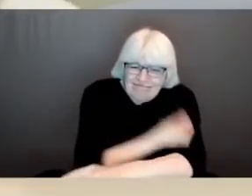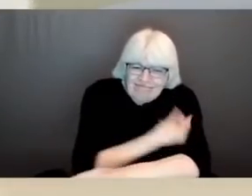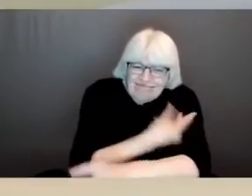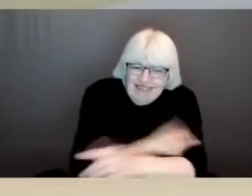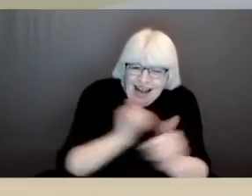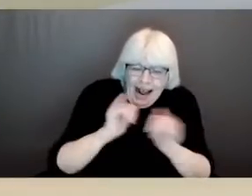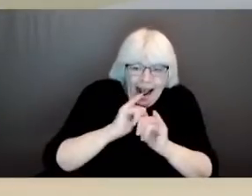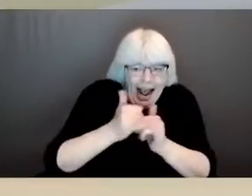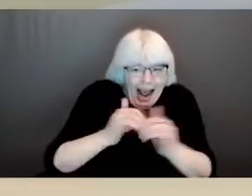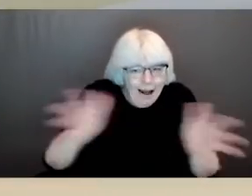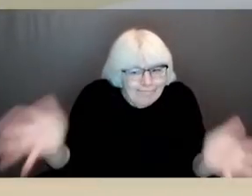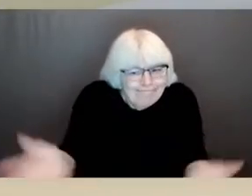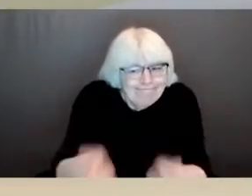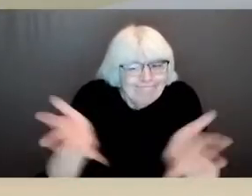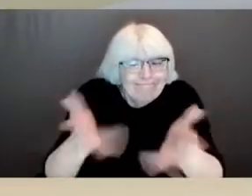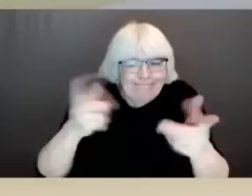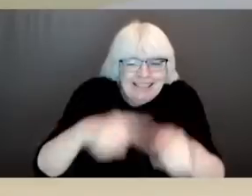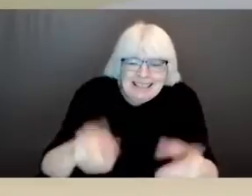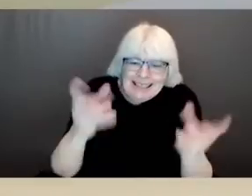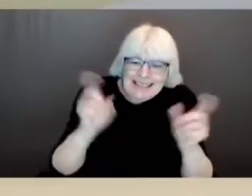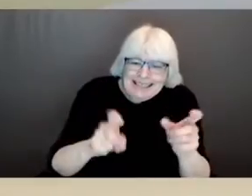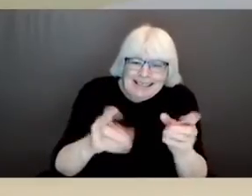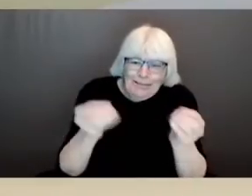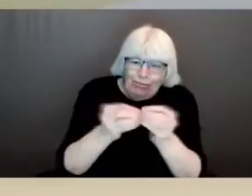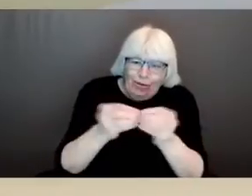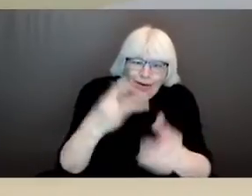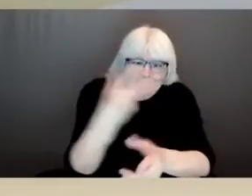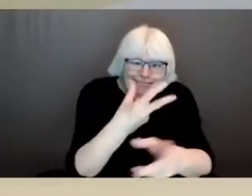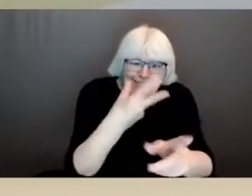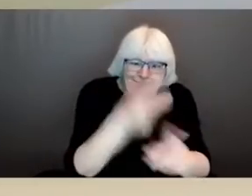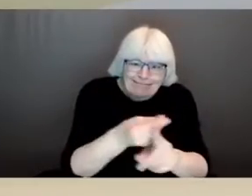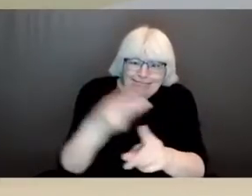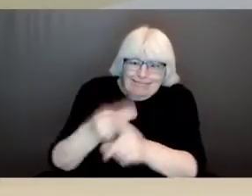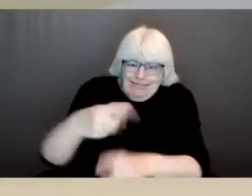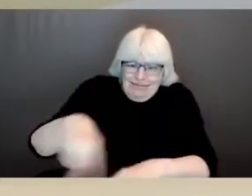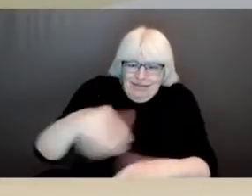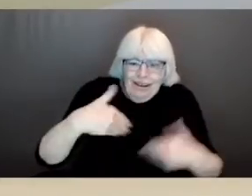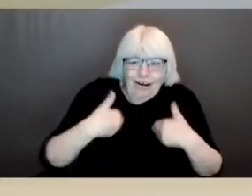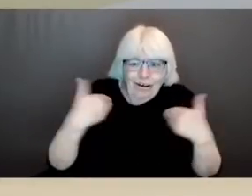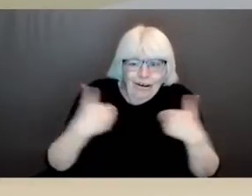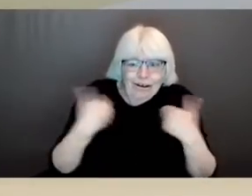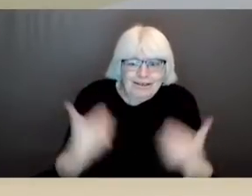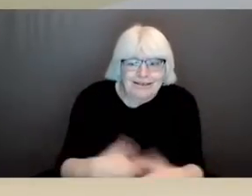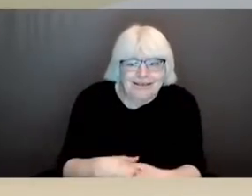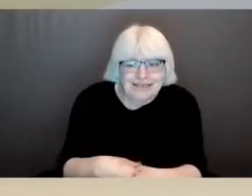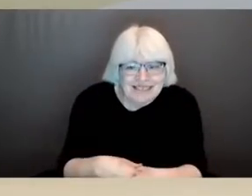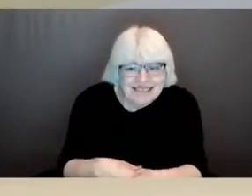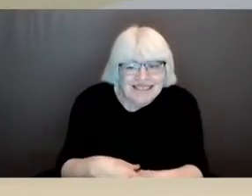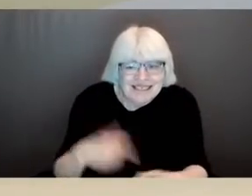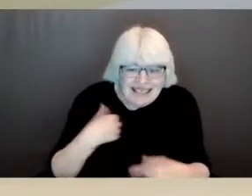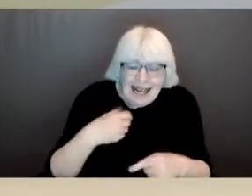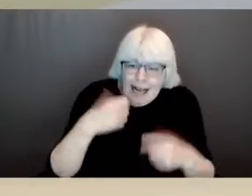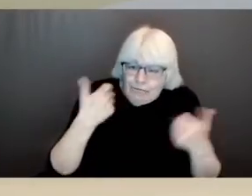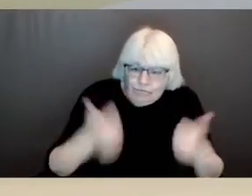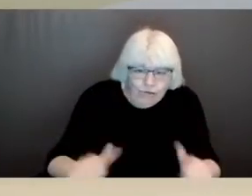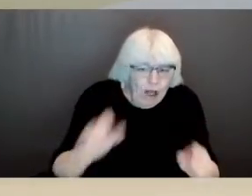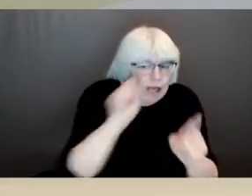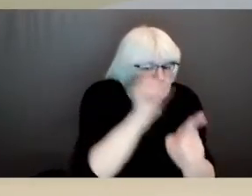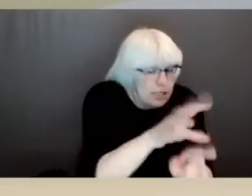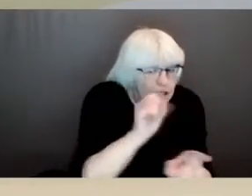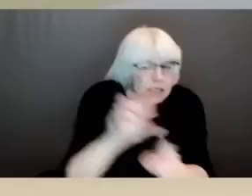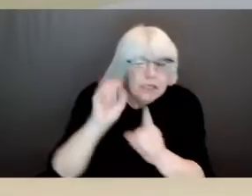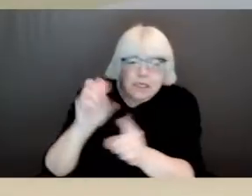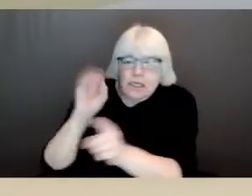think you absolutely asking the question that we've been asking the group. There's been